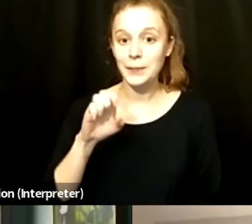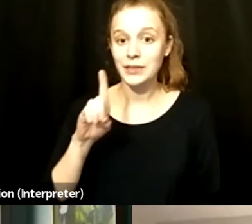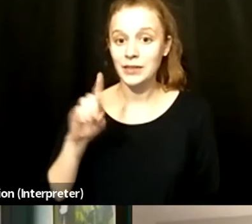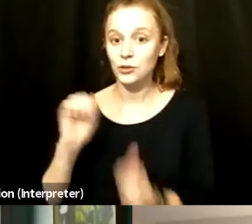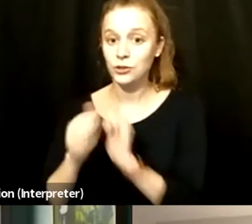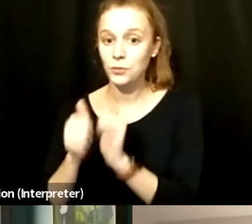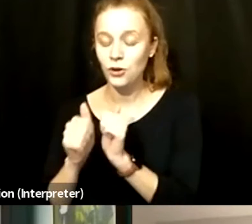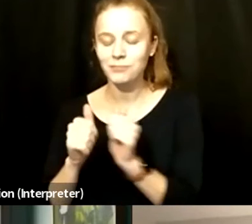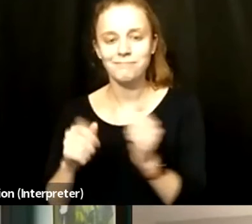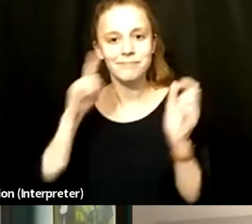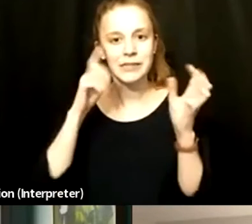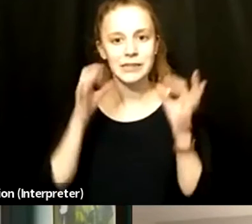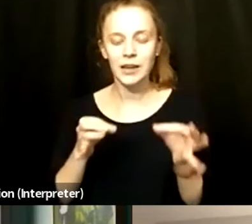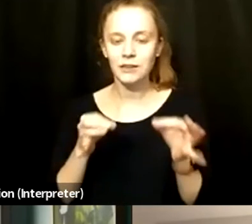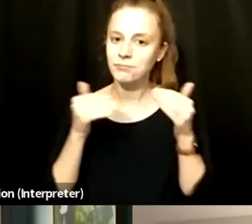sociology, um,